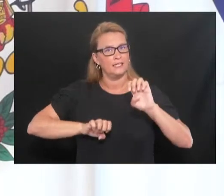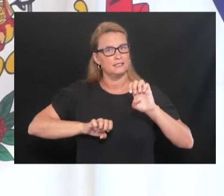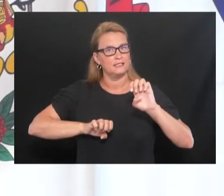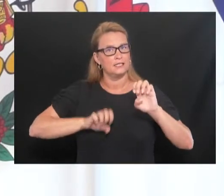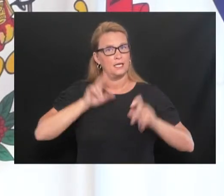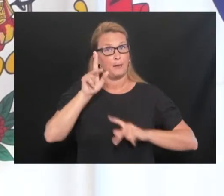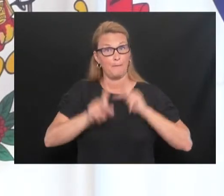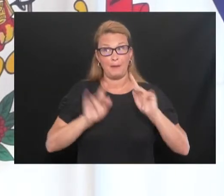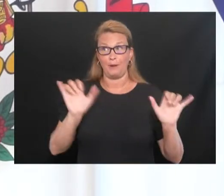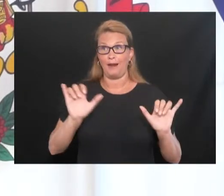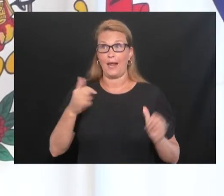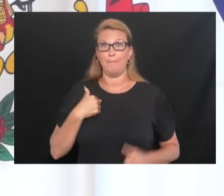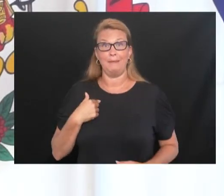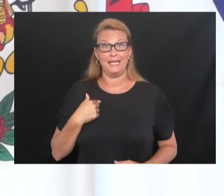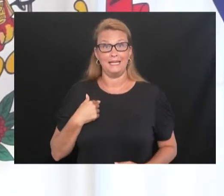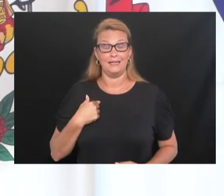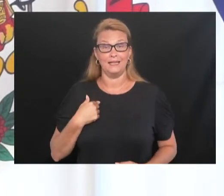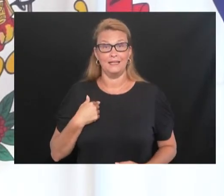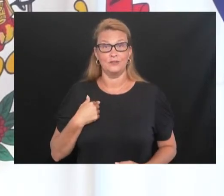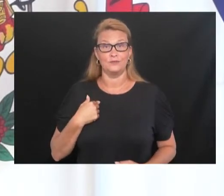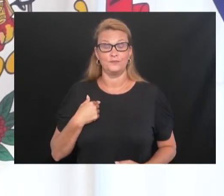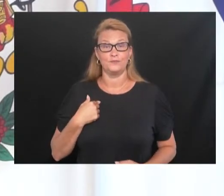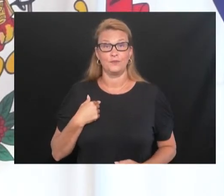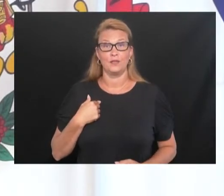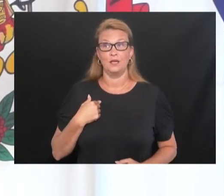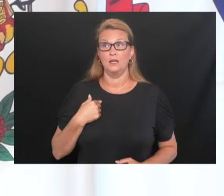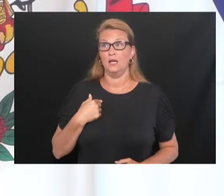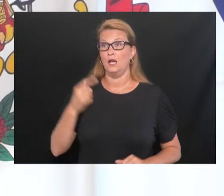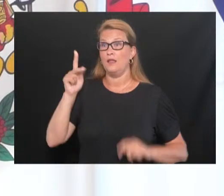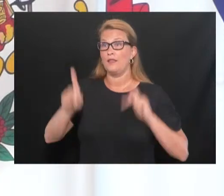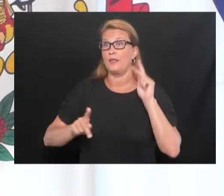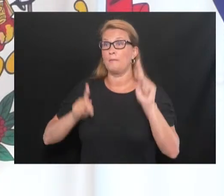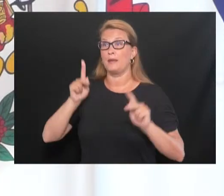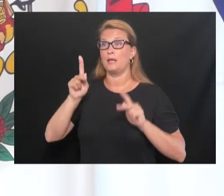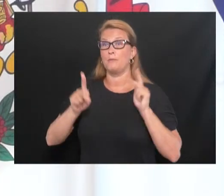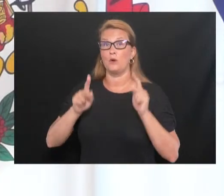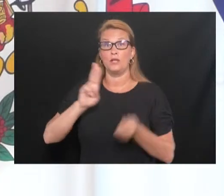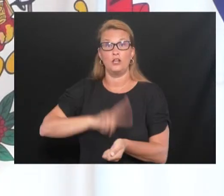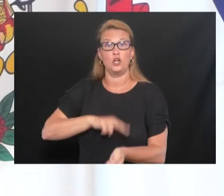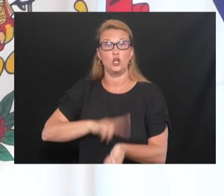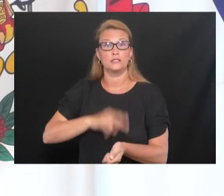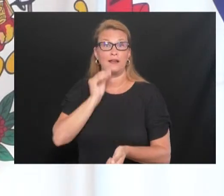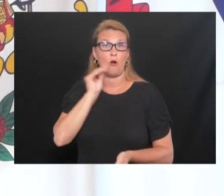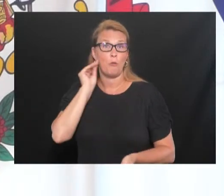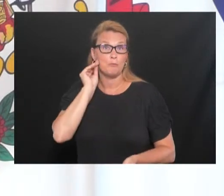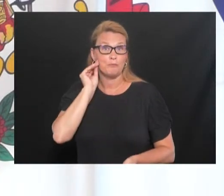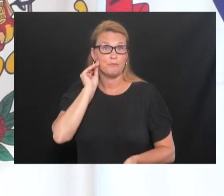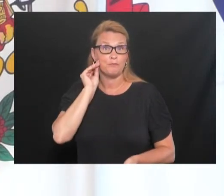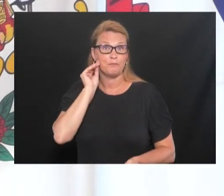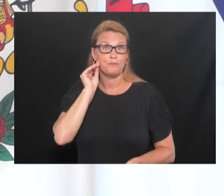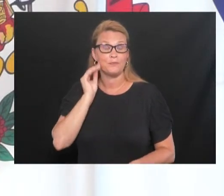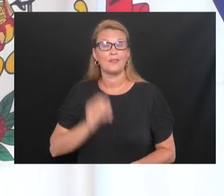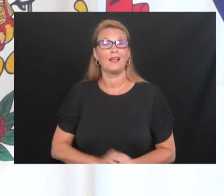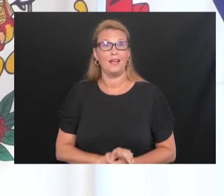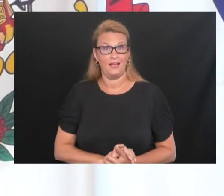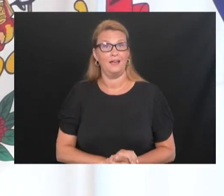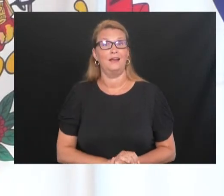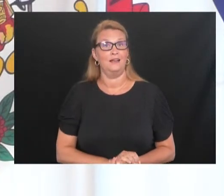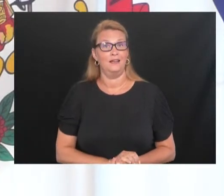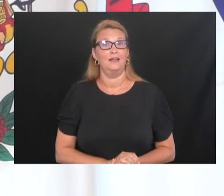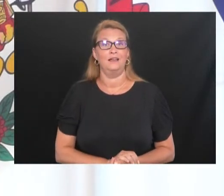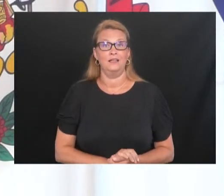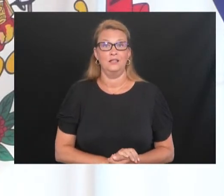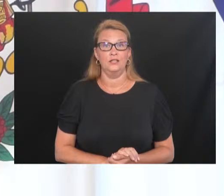people like myself. We need to evaluate the folks that are in the nursing homes. And so we're going